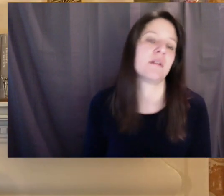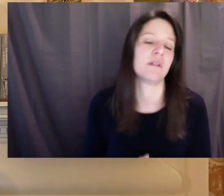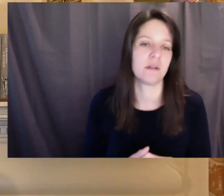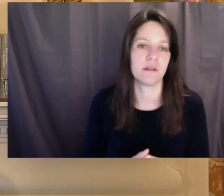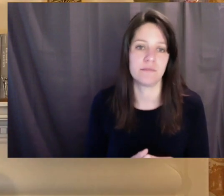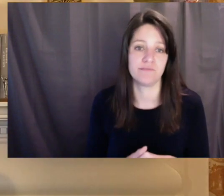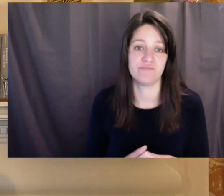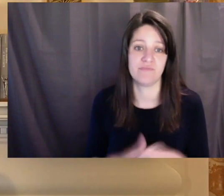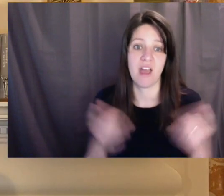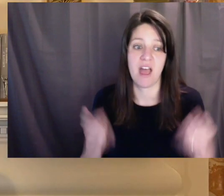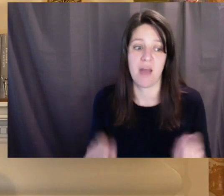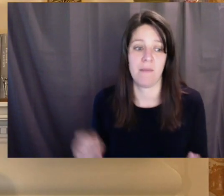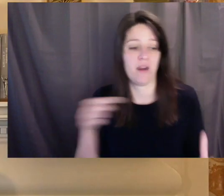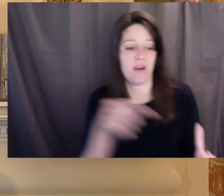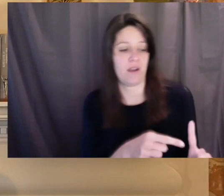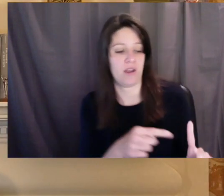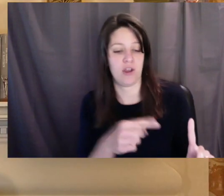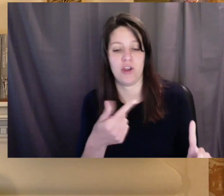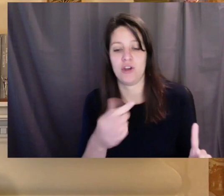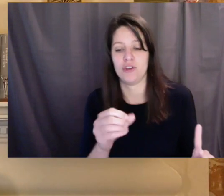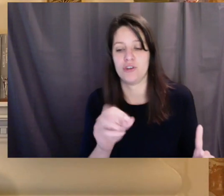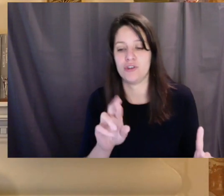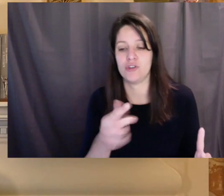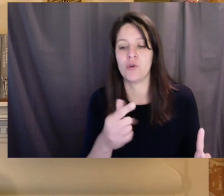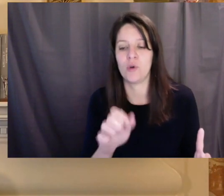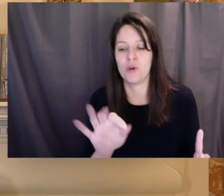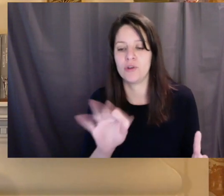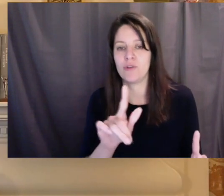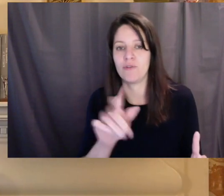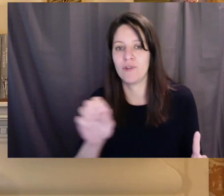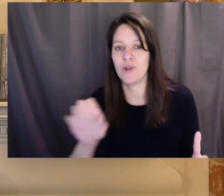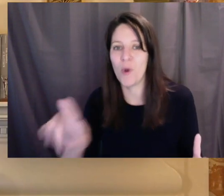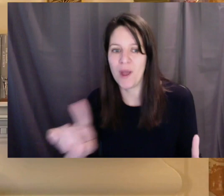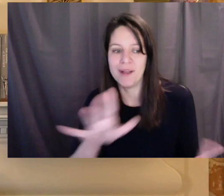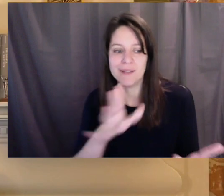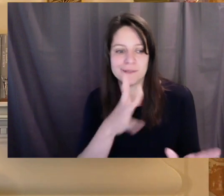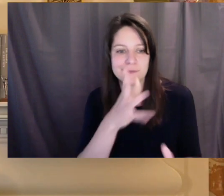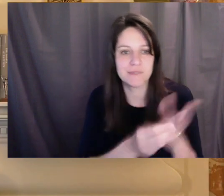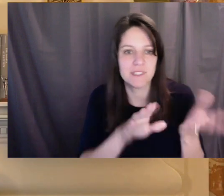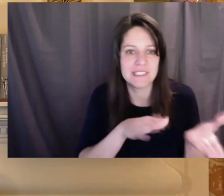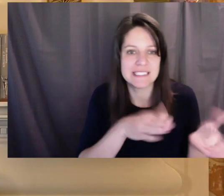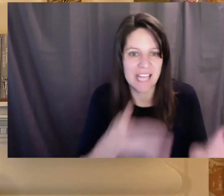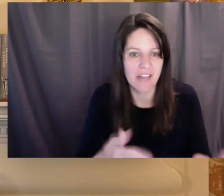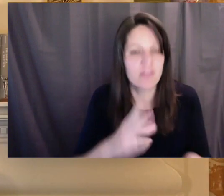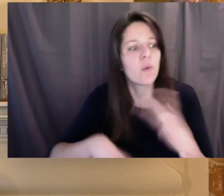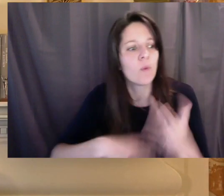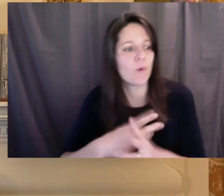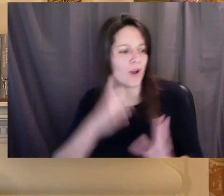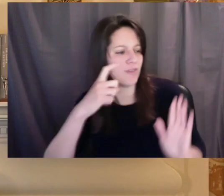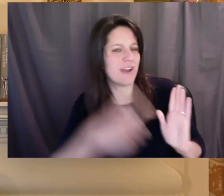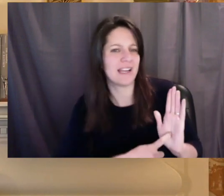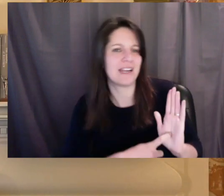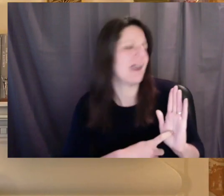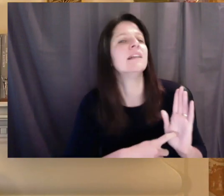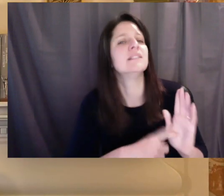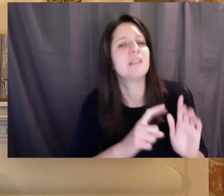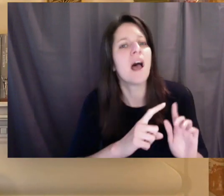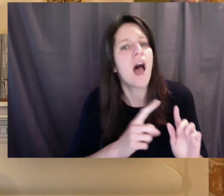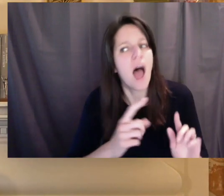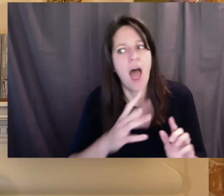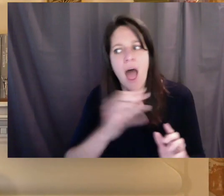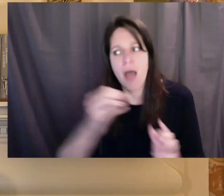have the shape that they do. The world saw George Floyd, and changes are beginning to take place, and